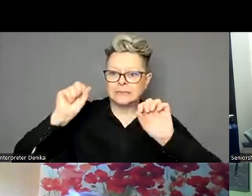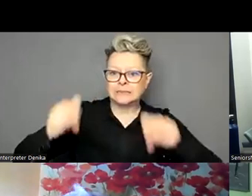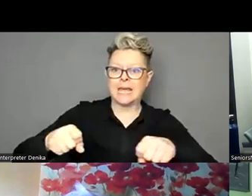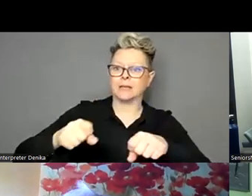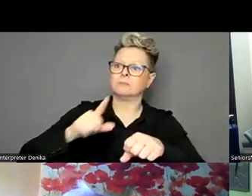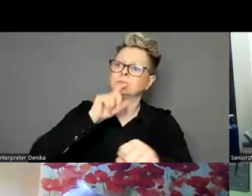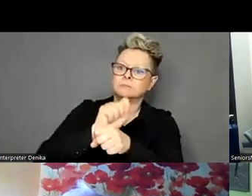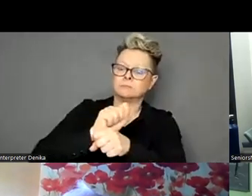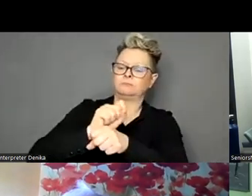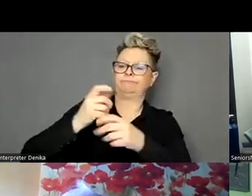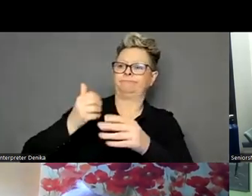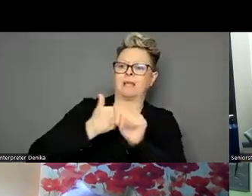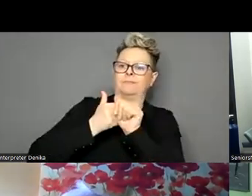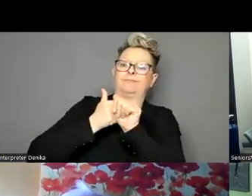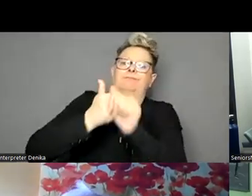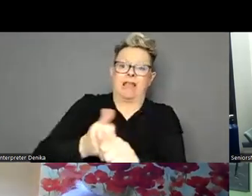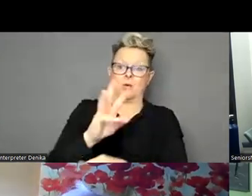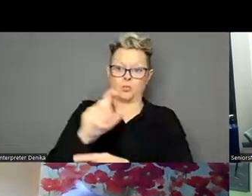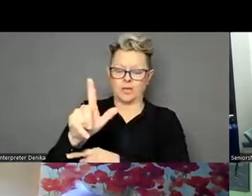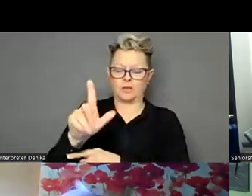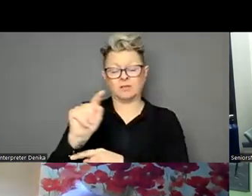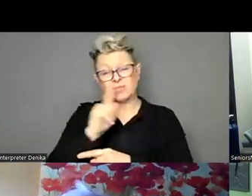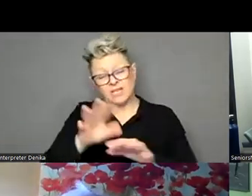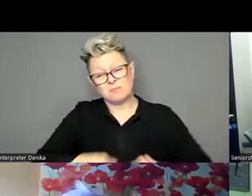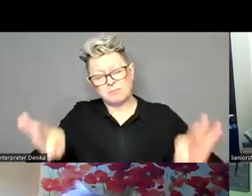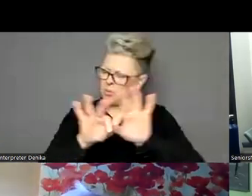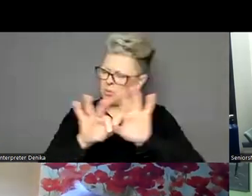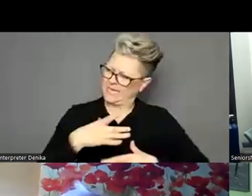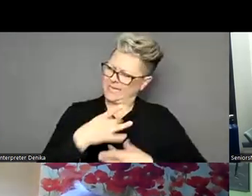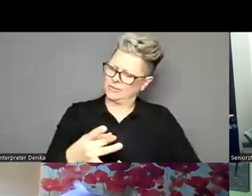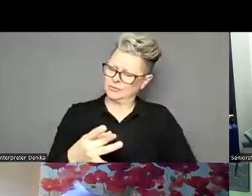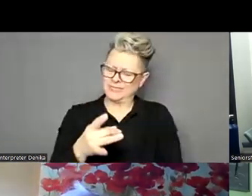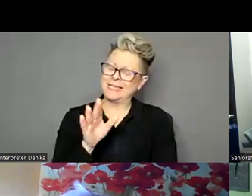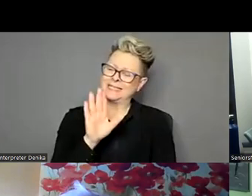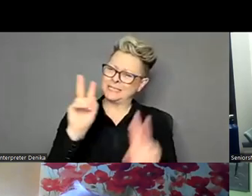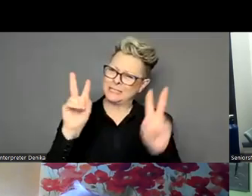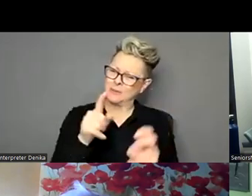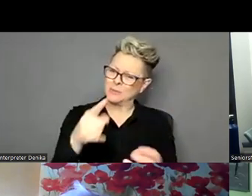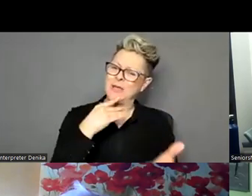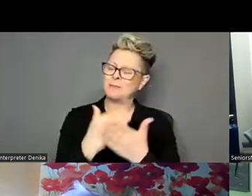mean, certainly is a really important and interesting scenario that you describe.